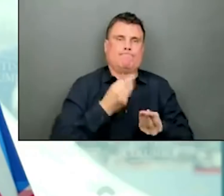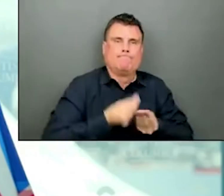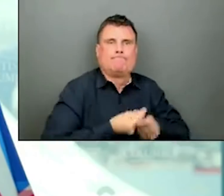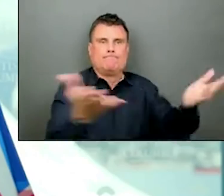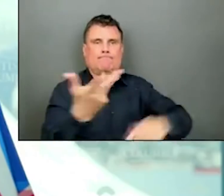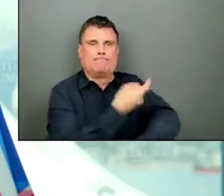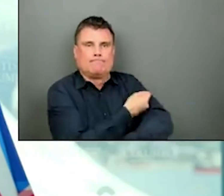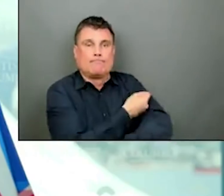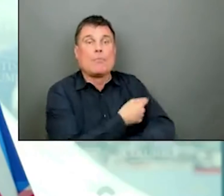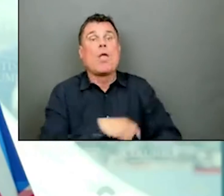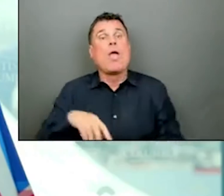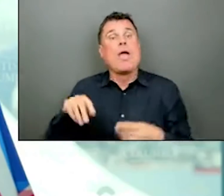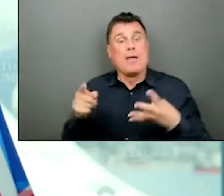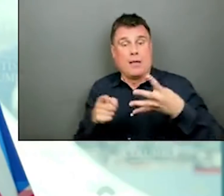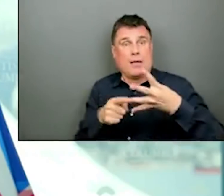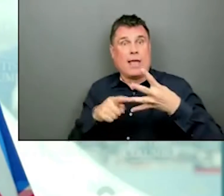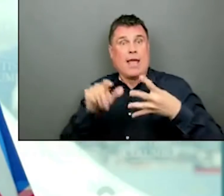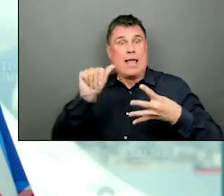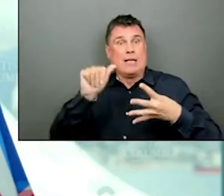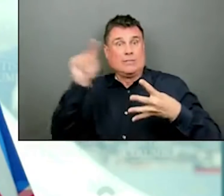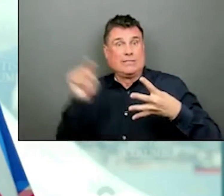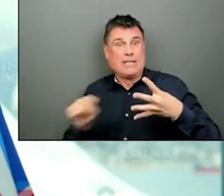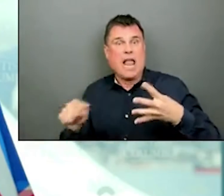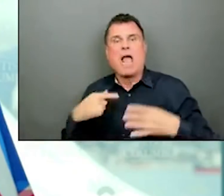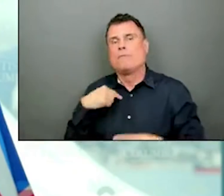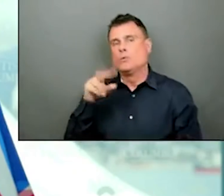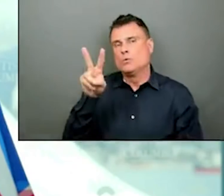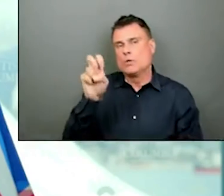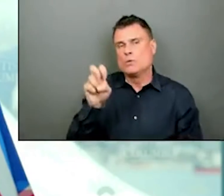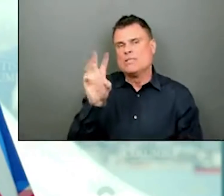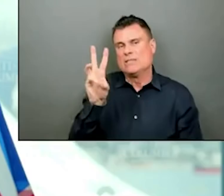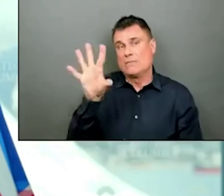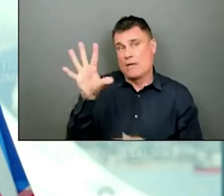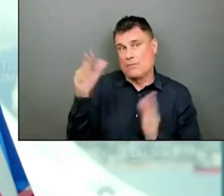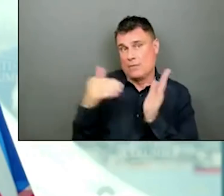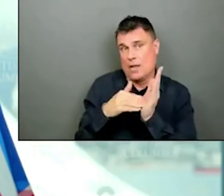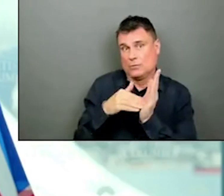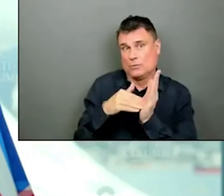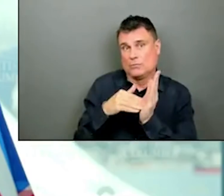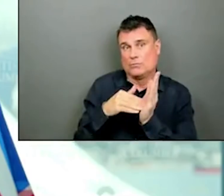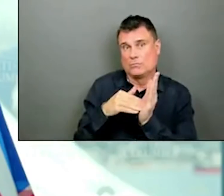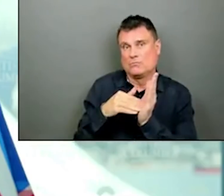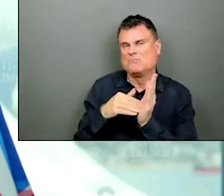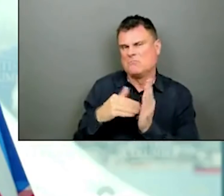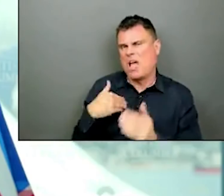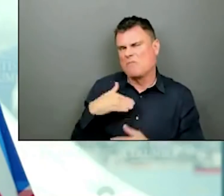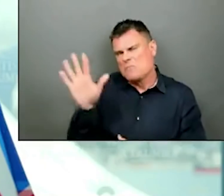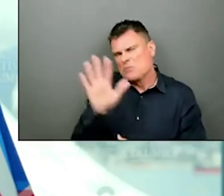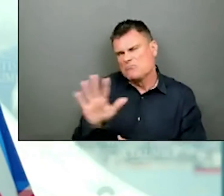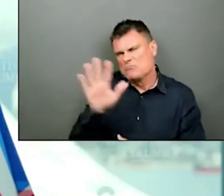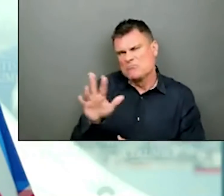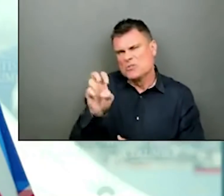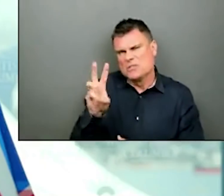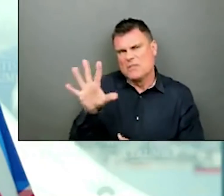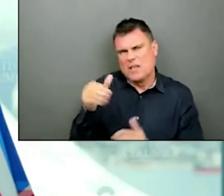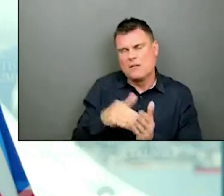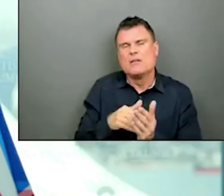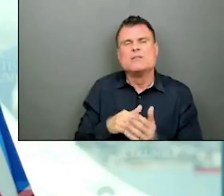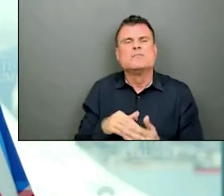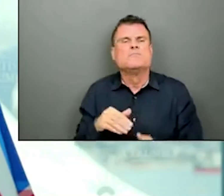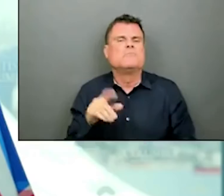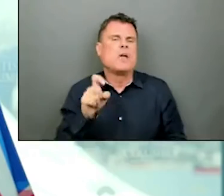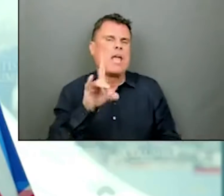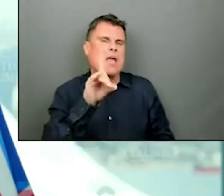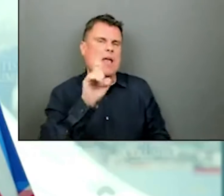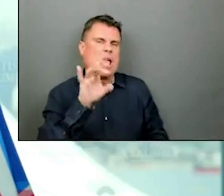now 265,800 doses. And as you know, the 180,000 of those doses came